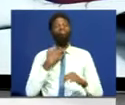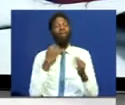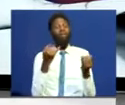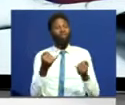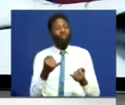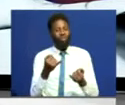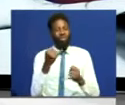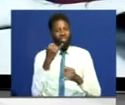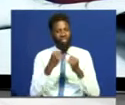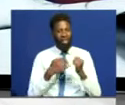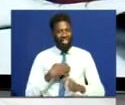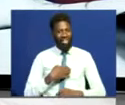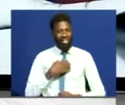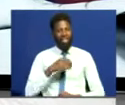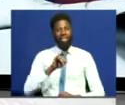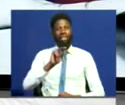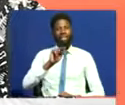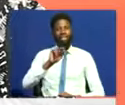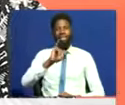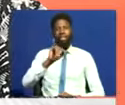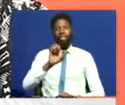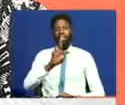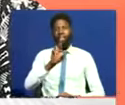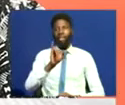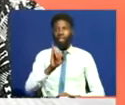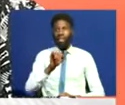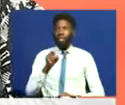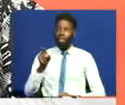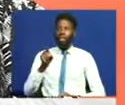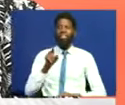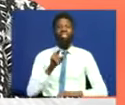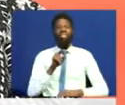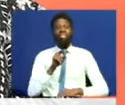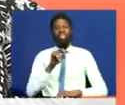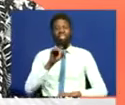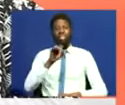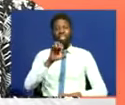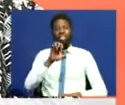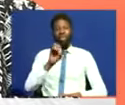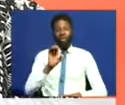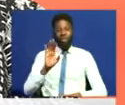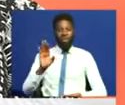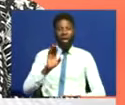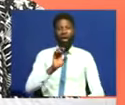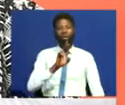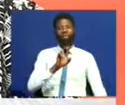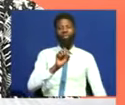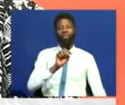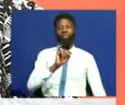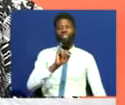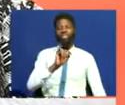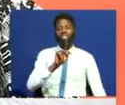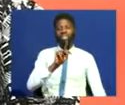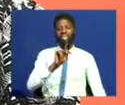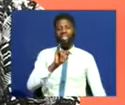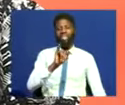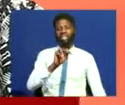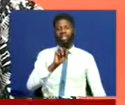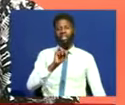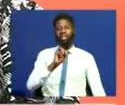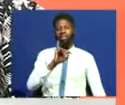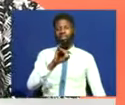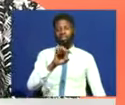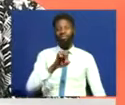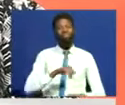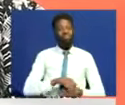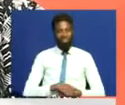Njeri Wamigwi. Hopefully I've said that correctly, the Chief Executive Officer of Usikimie. It is some of this activism and, of course, the civil